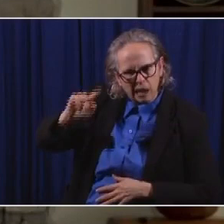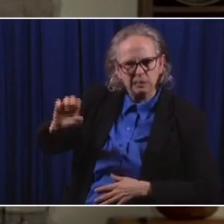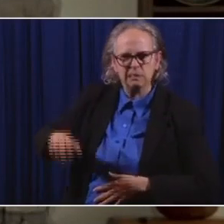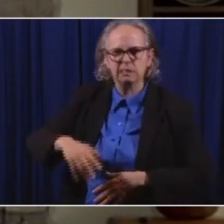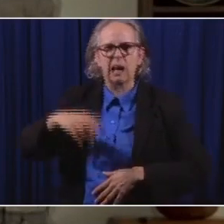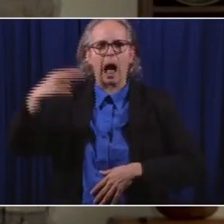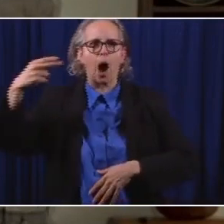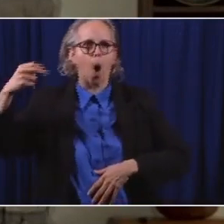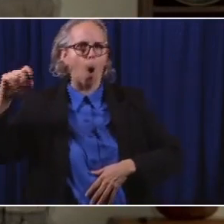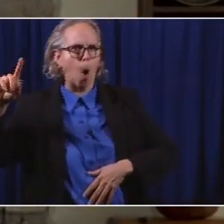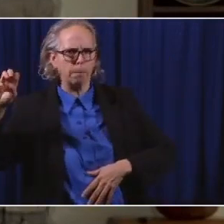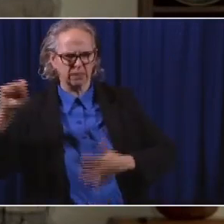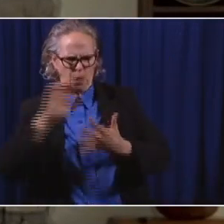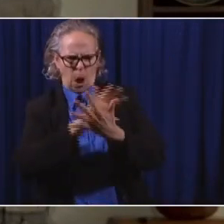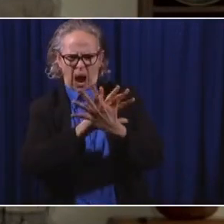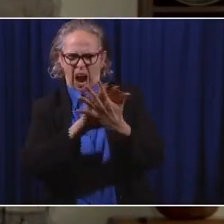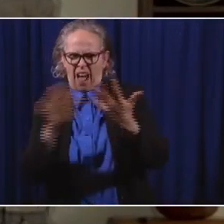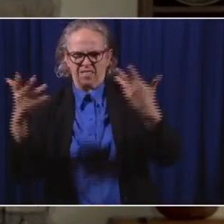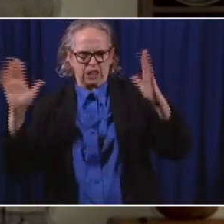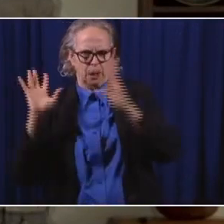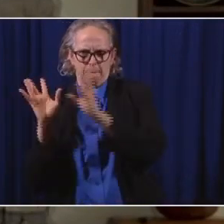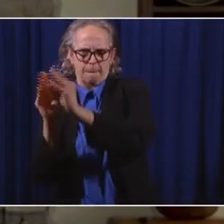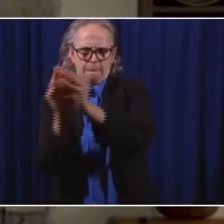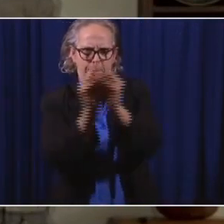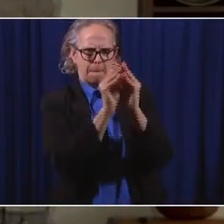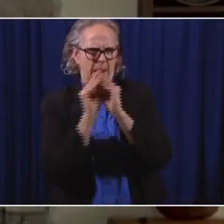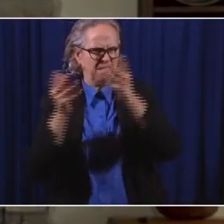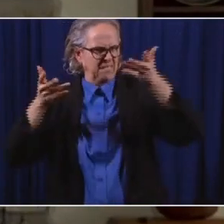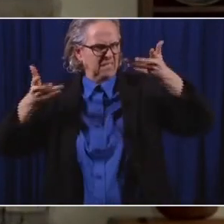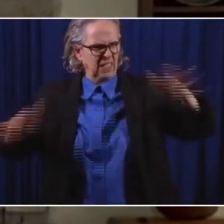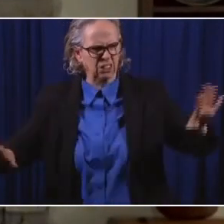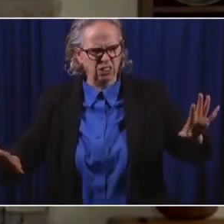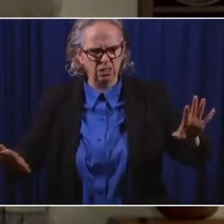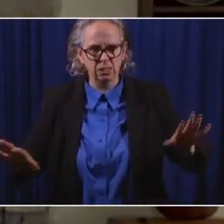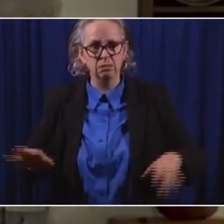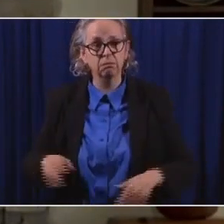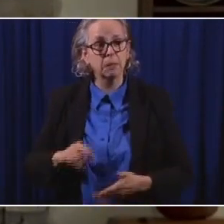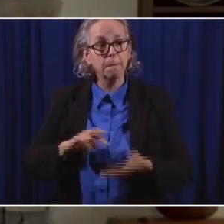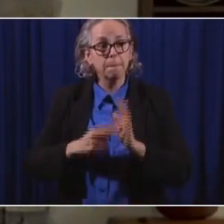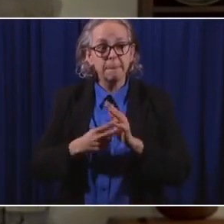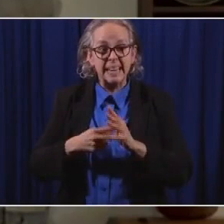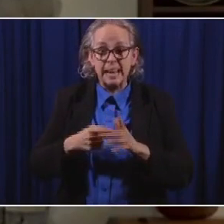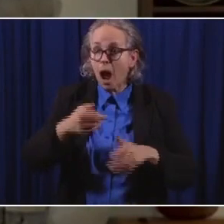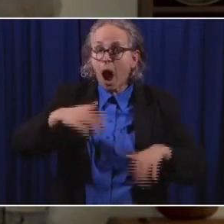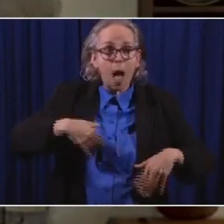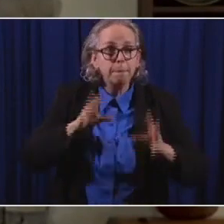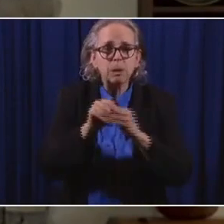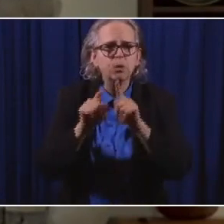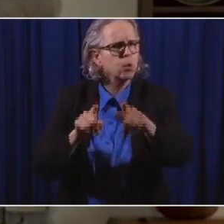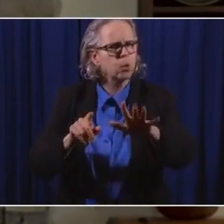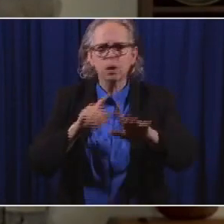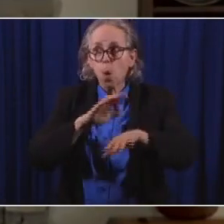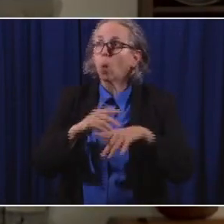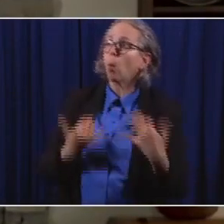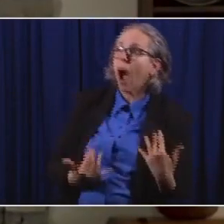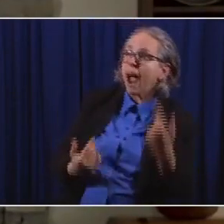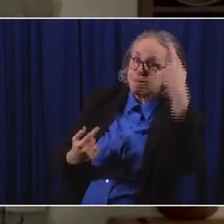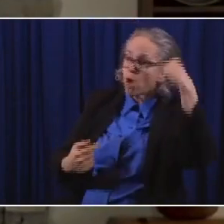the counties not to wait for us, not to wait for us to schedule the